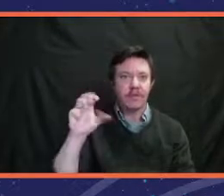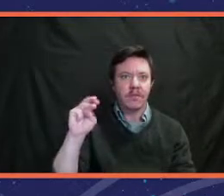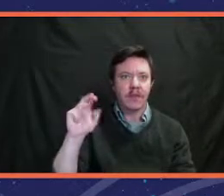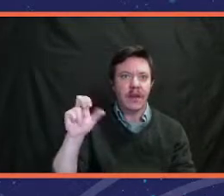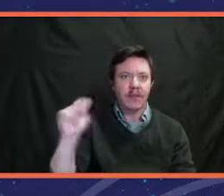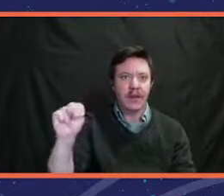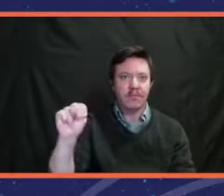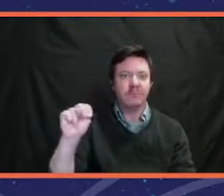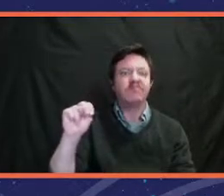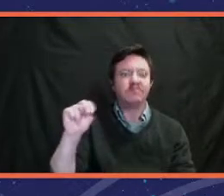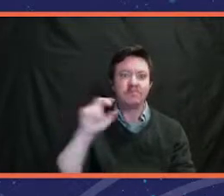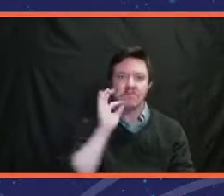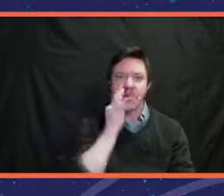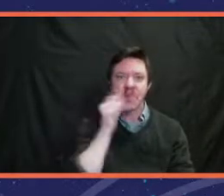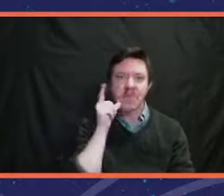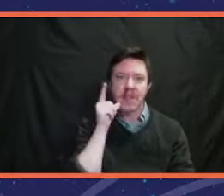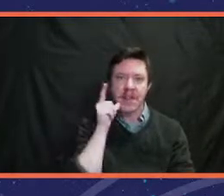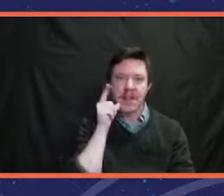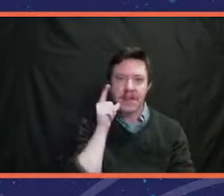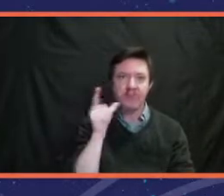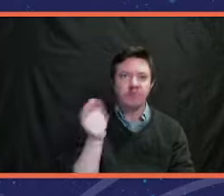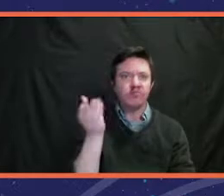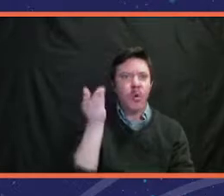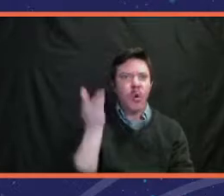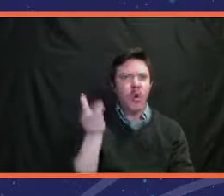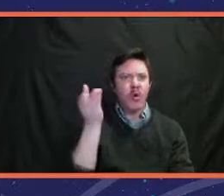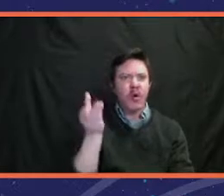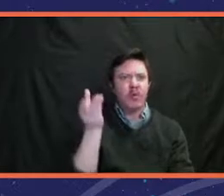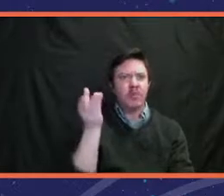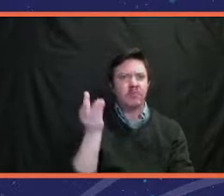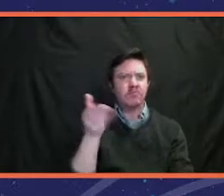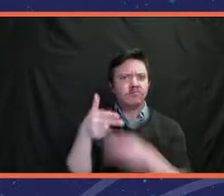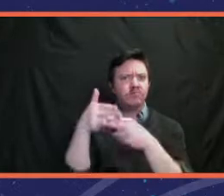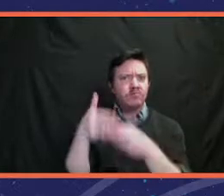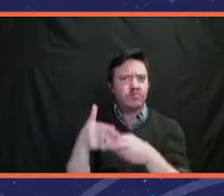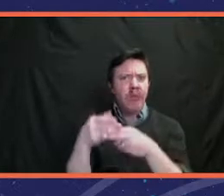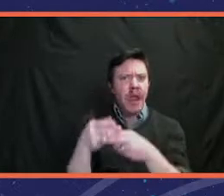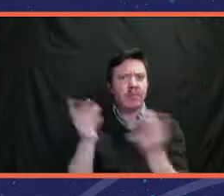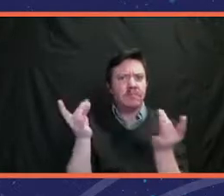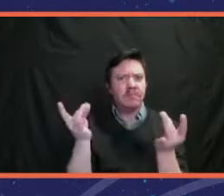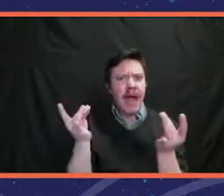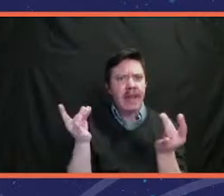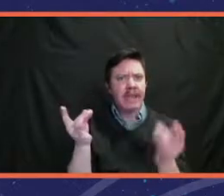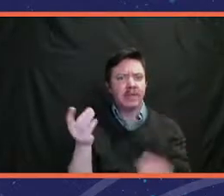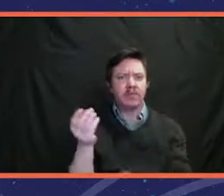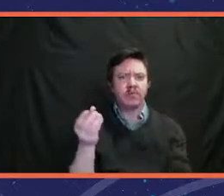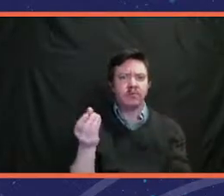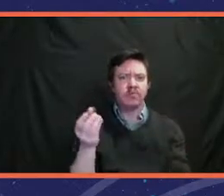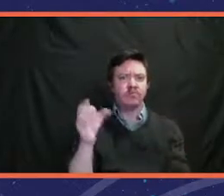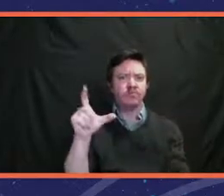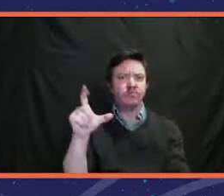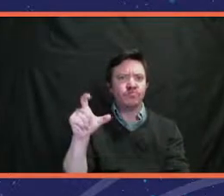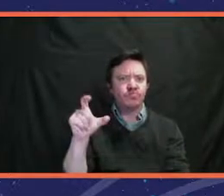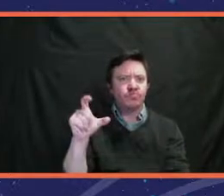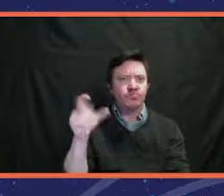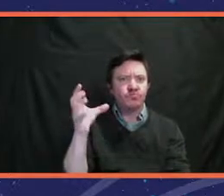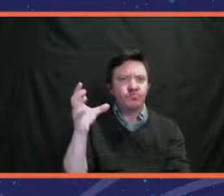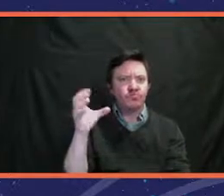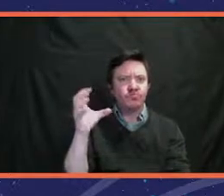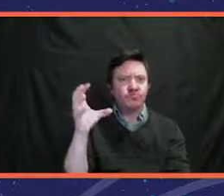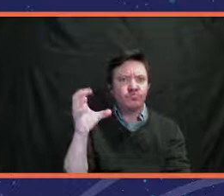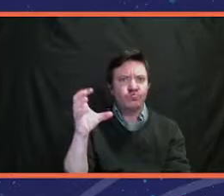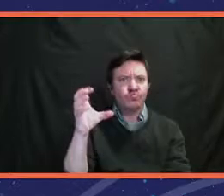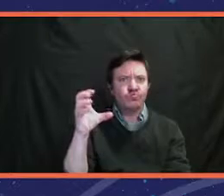and examine it, feel the mass, really imagine that it's there. Maybe you could even squeeze it. You could see